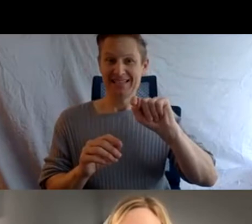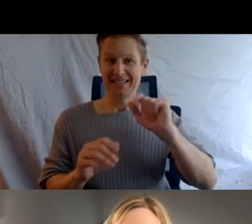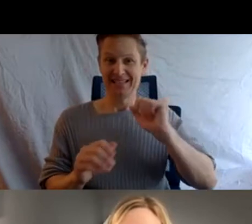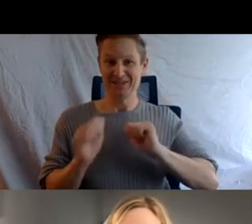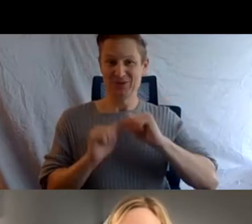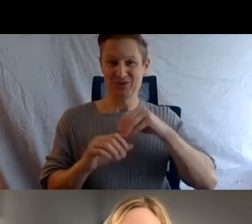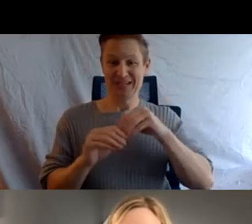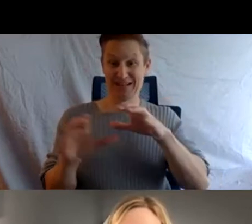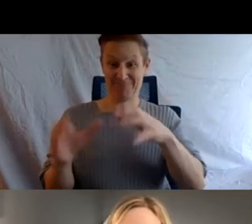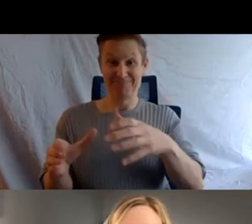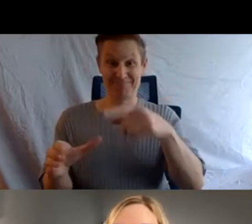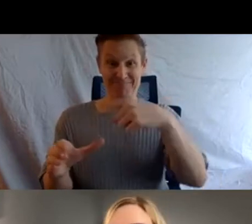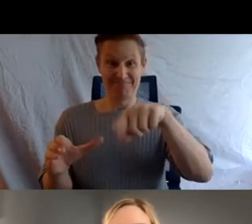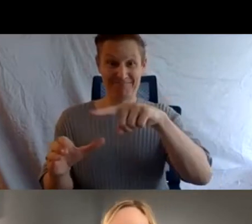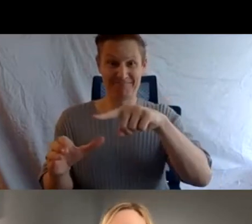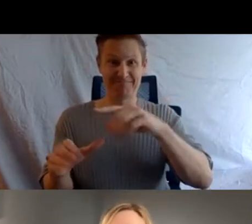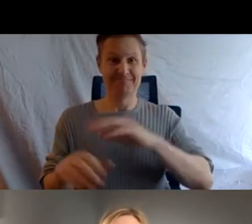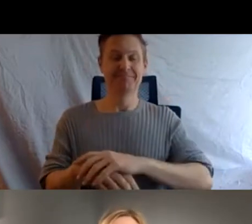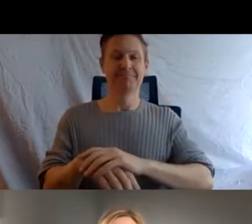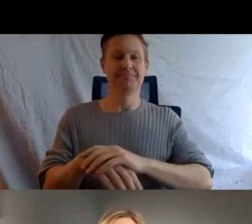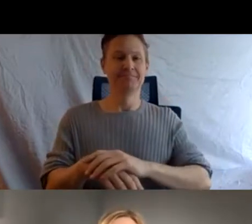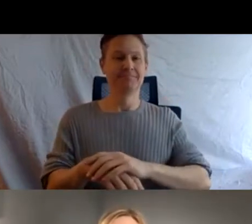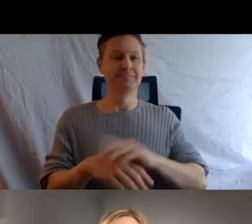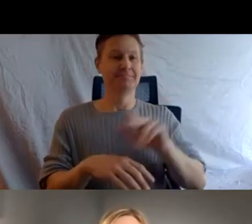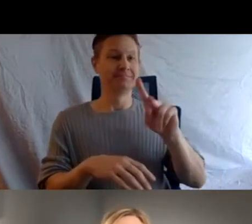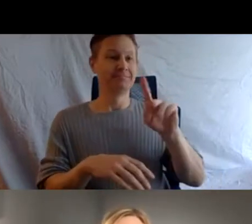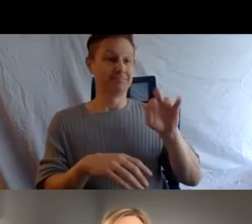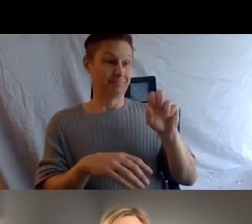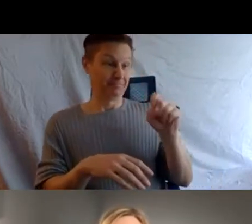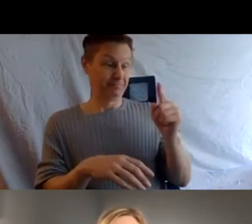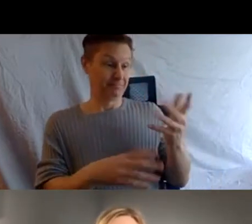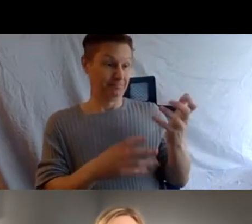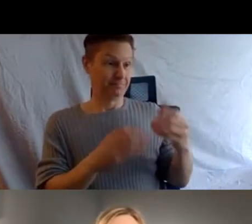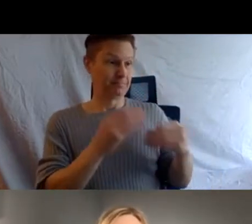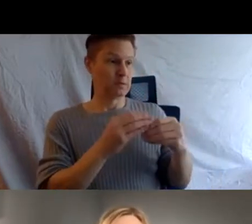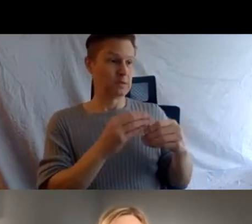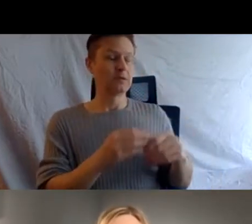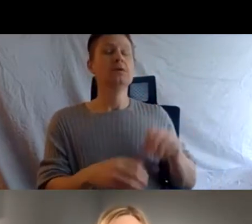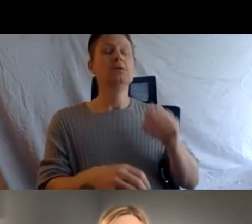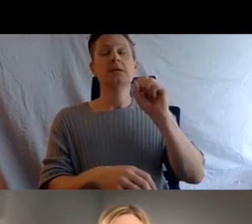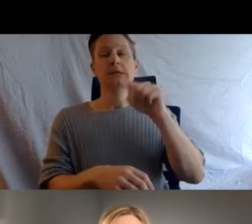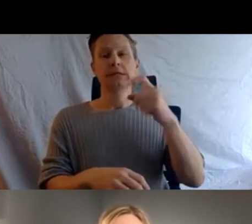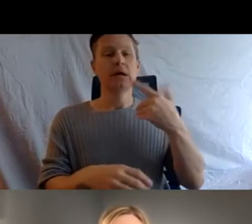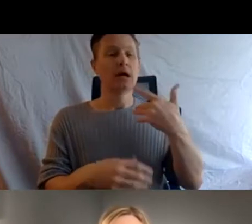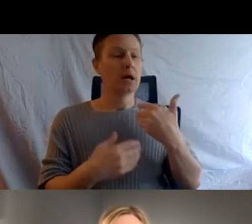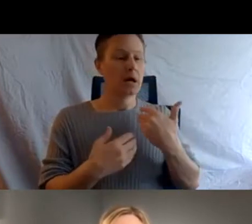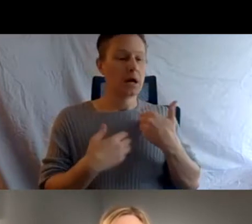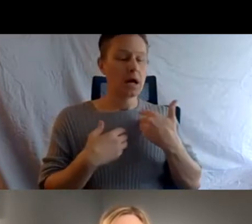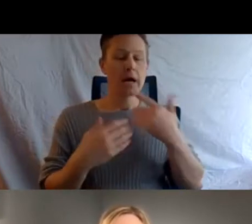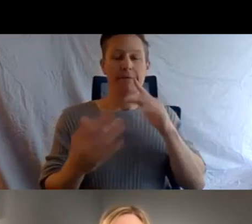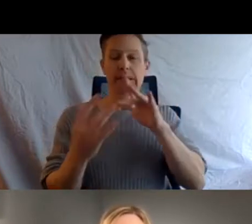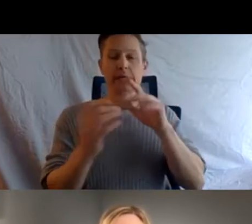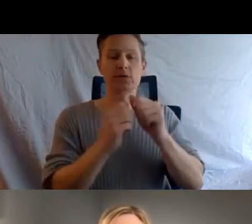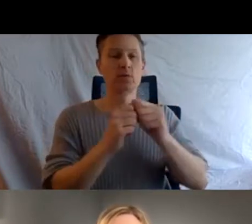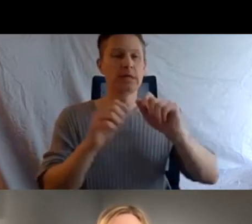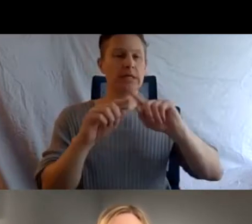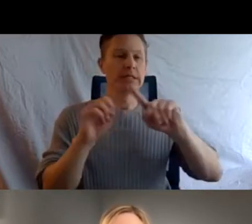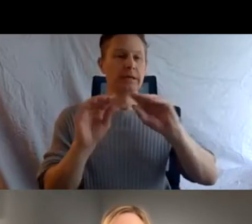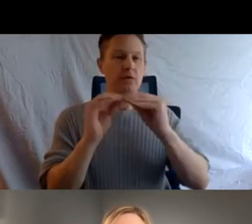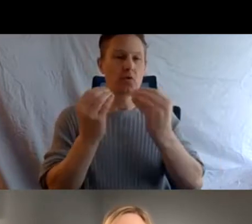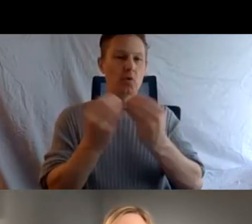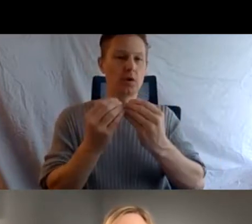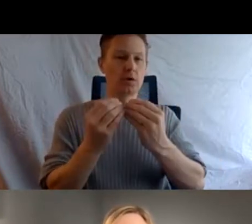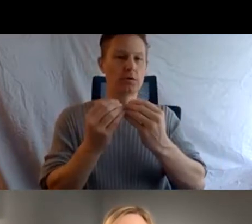else, Kirsten, to add to that, but. No, I think just some, I mean, I have connections with local organizations like Spinal Cord